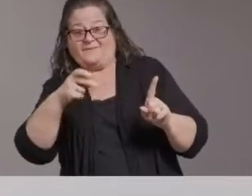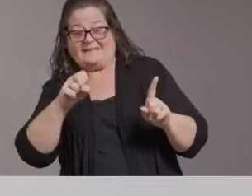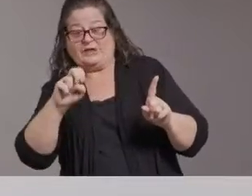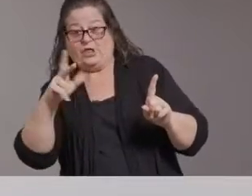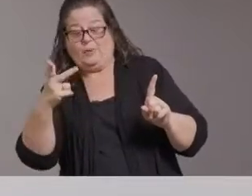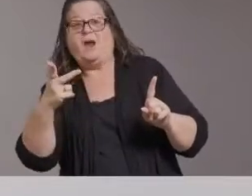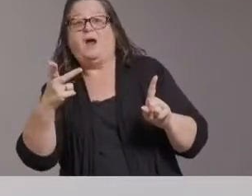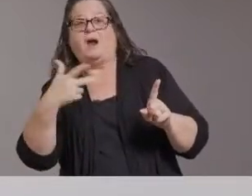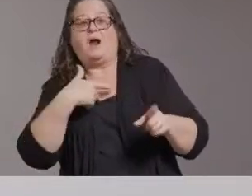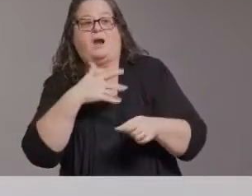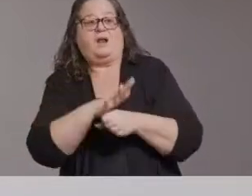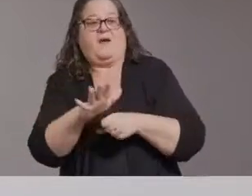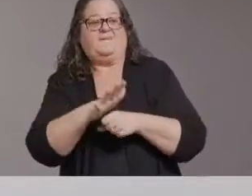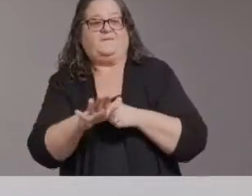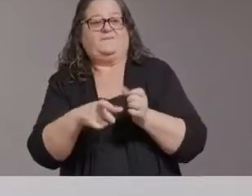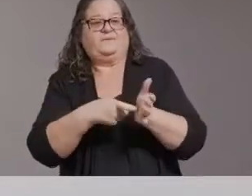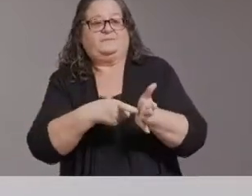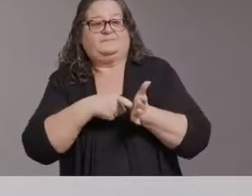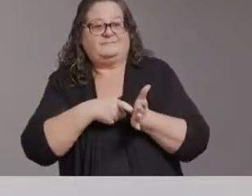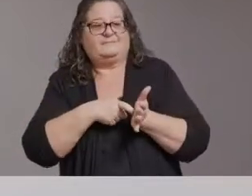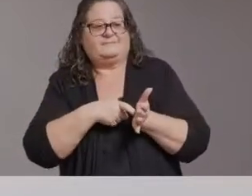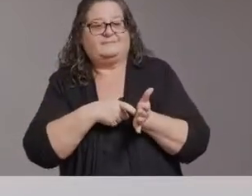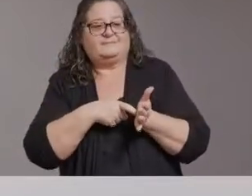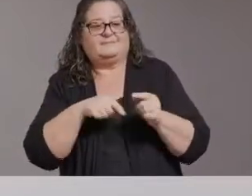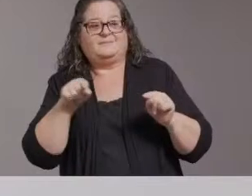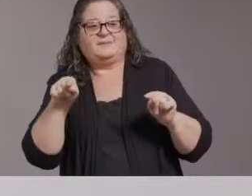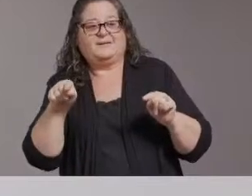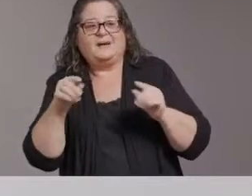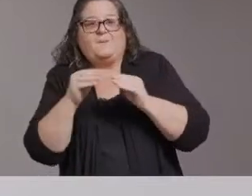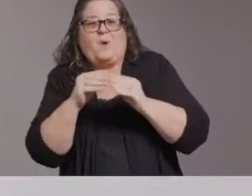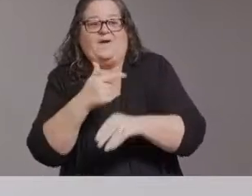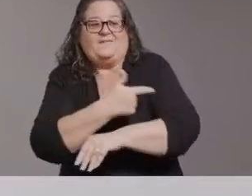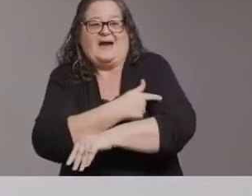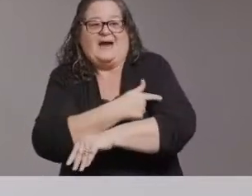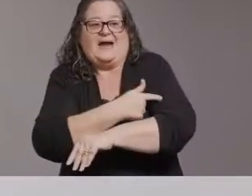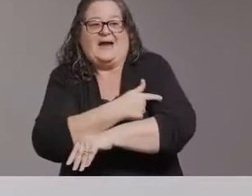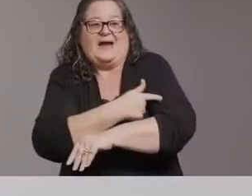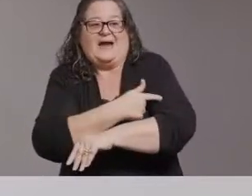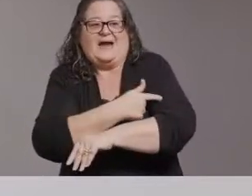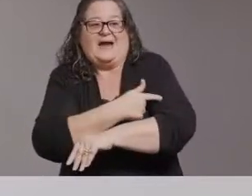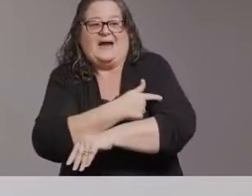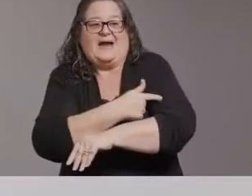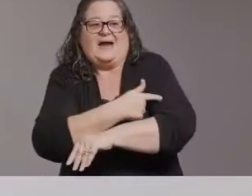more supply than demand. And so the strategies do change, and we'll be reaching